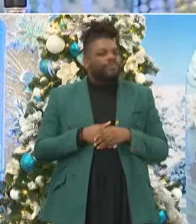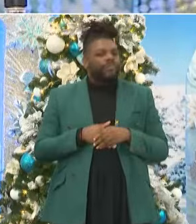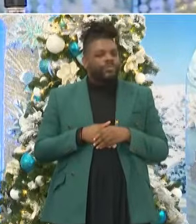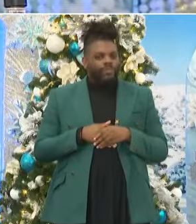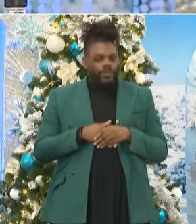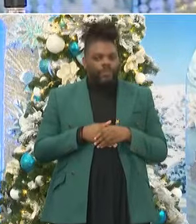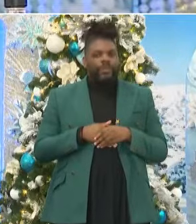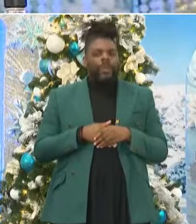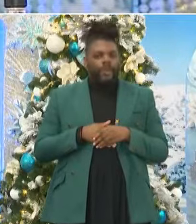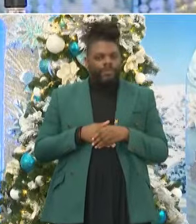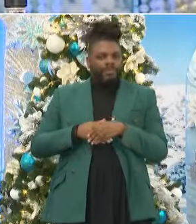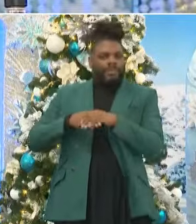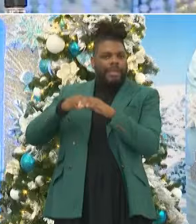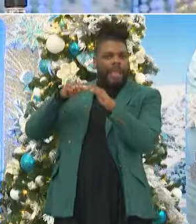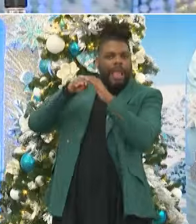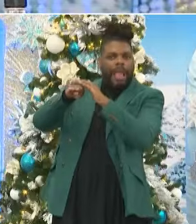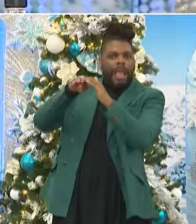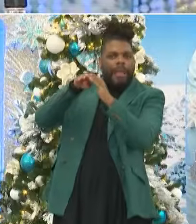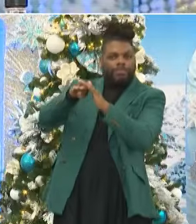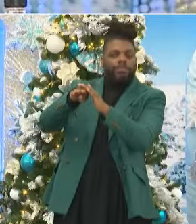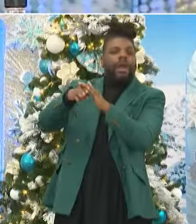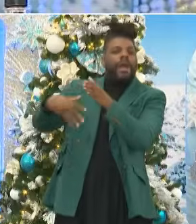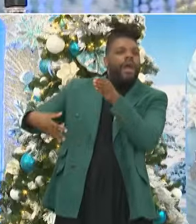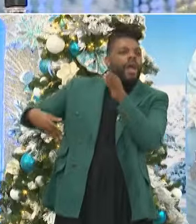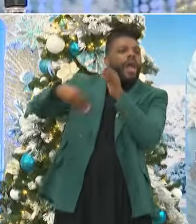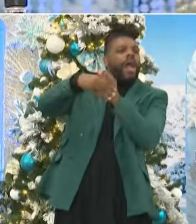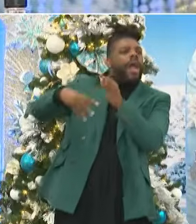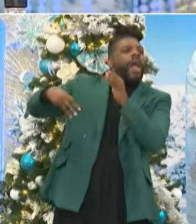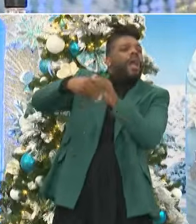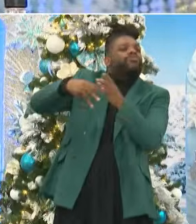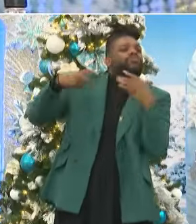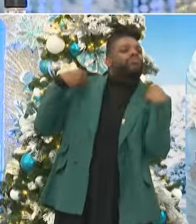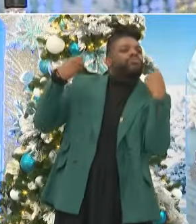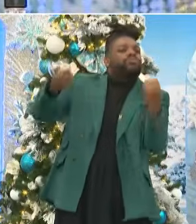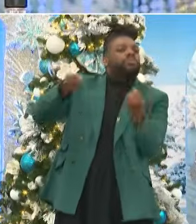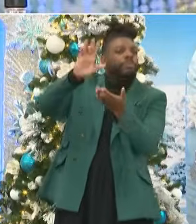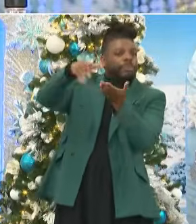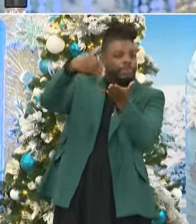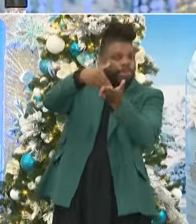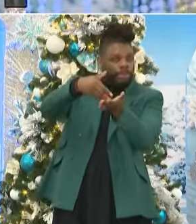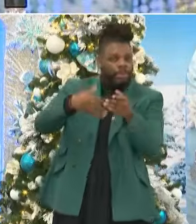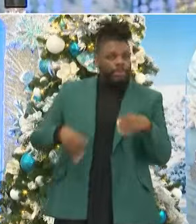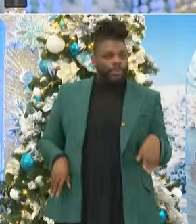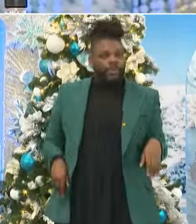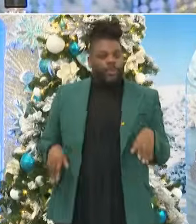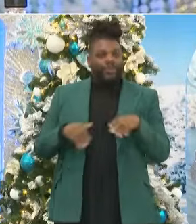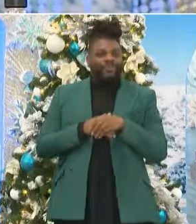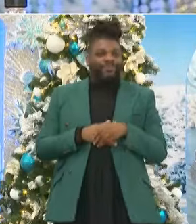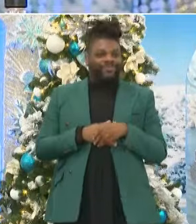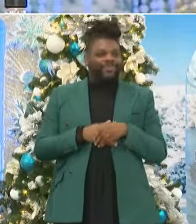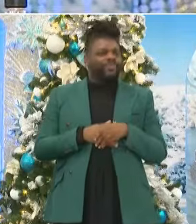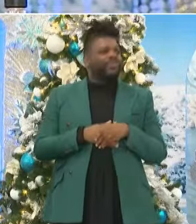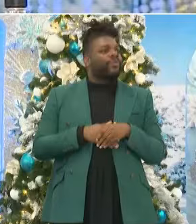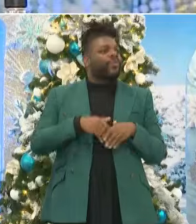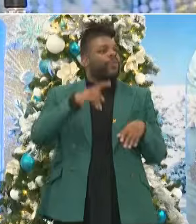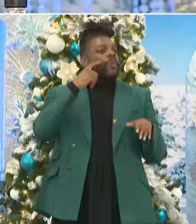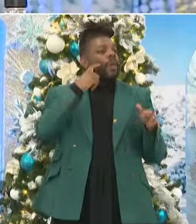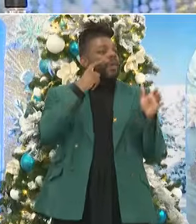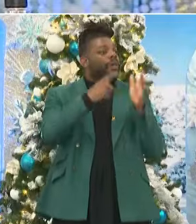expanded access to senior wellness centers. We've also seen